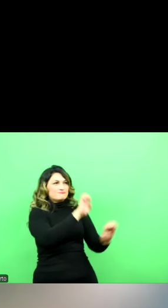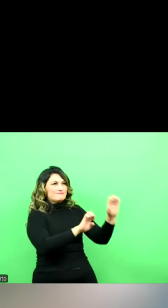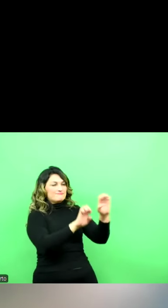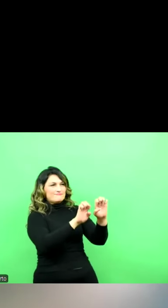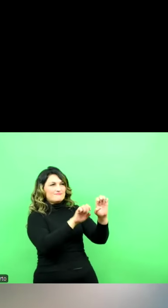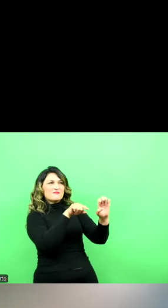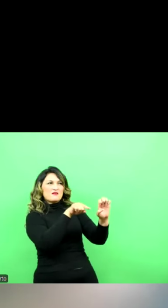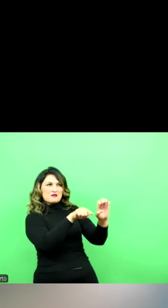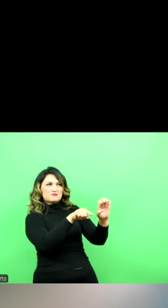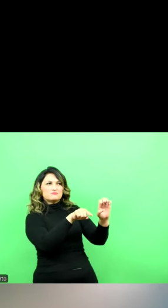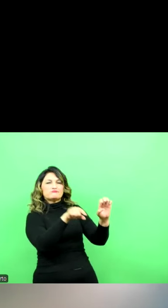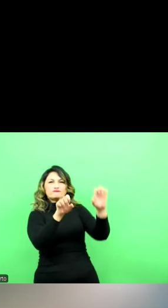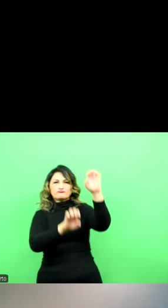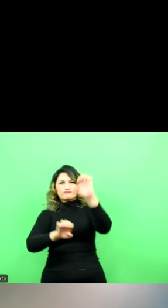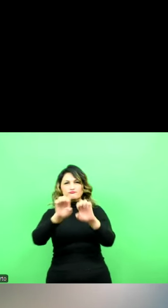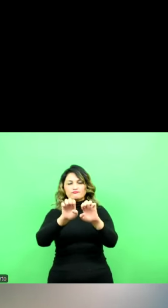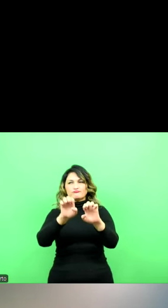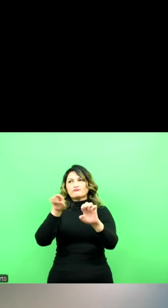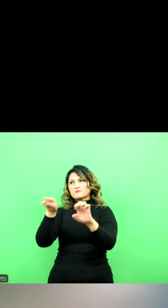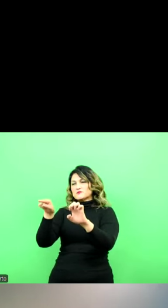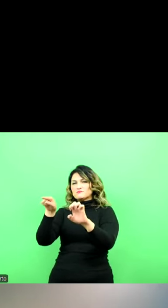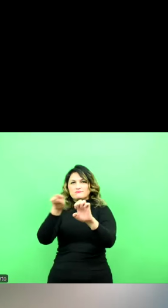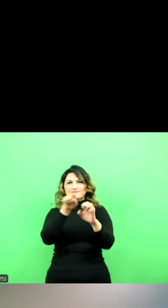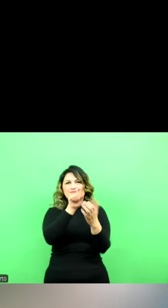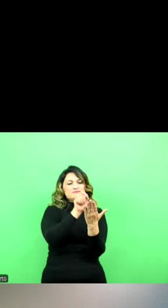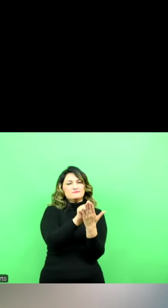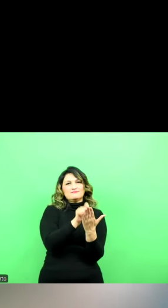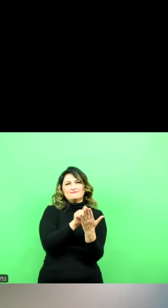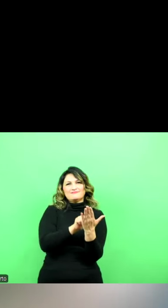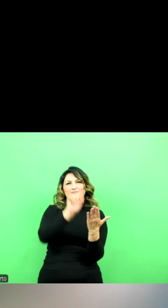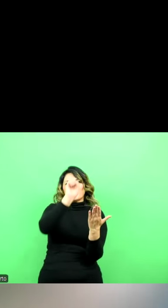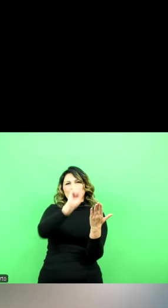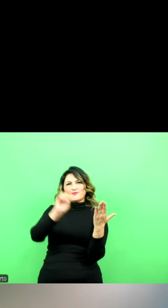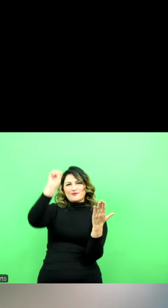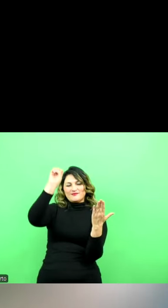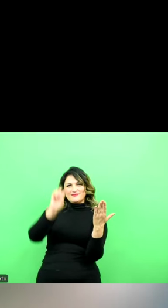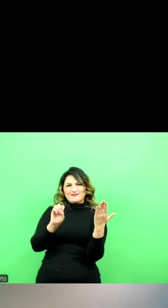the status and the level of the trainers who had been trained before.